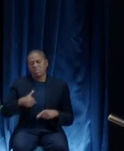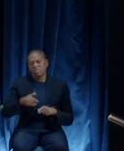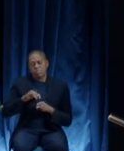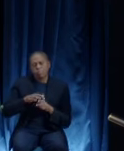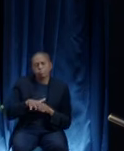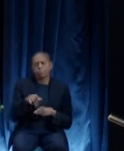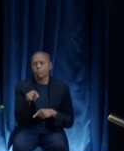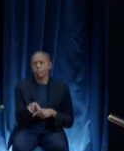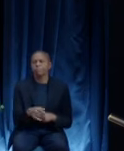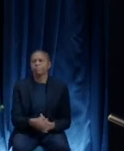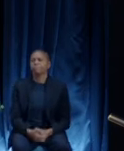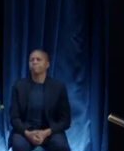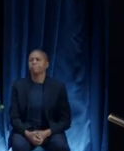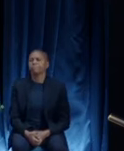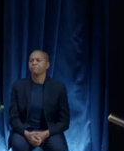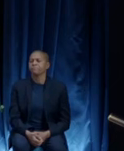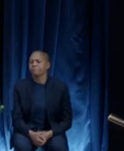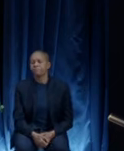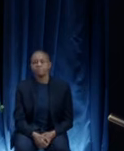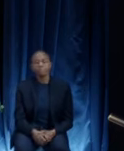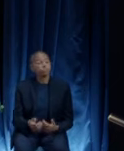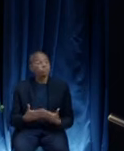Any more hands up?